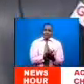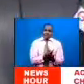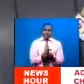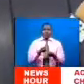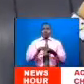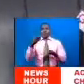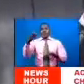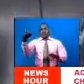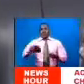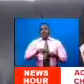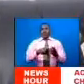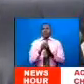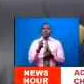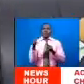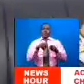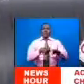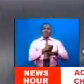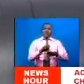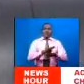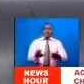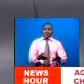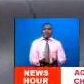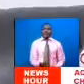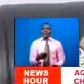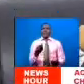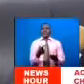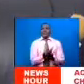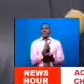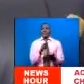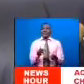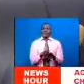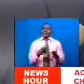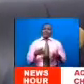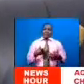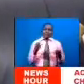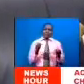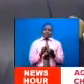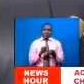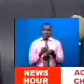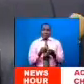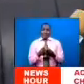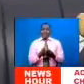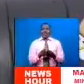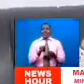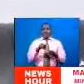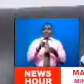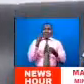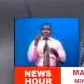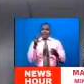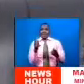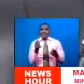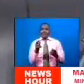opened her doors for investment. We also are happy with the type of coverage and the extent